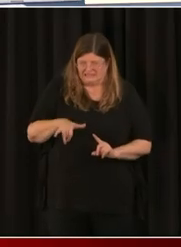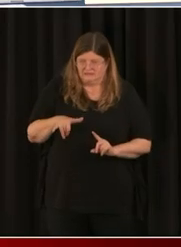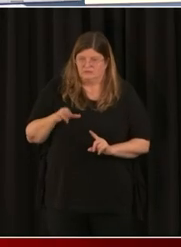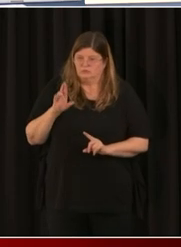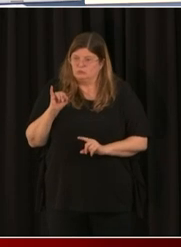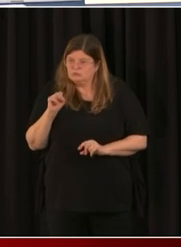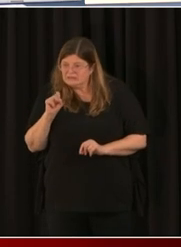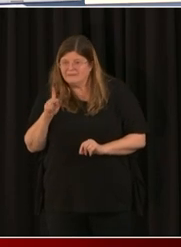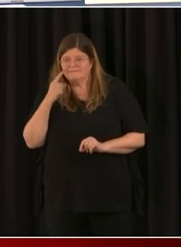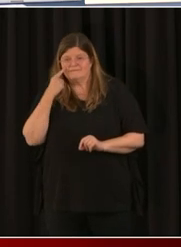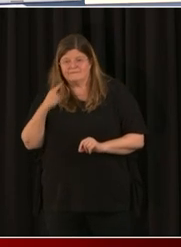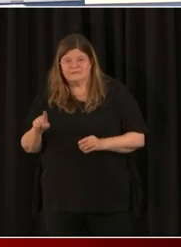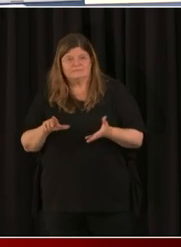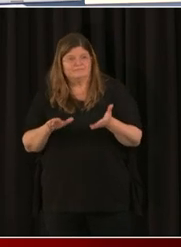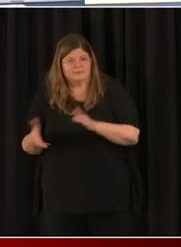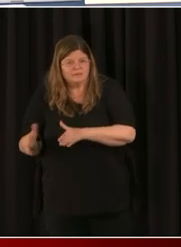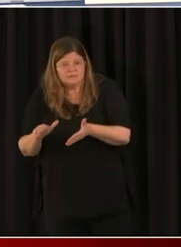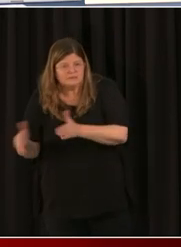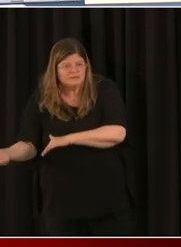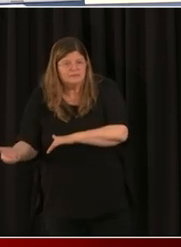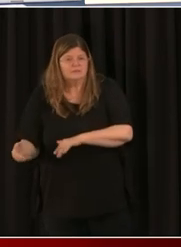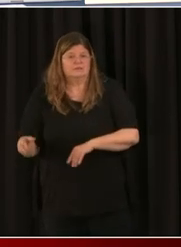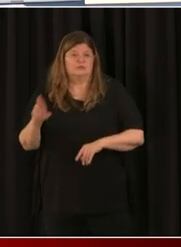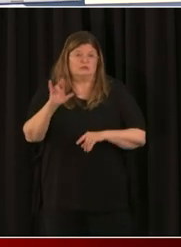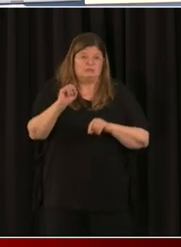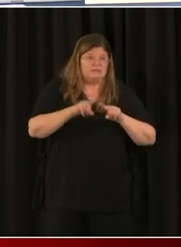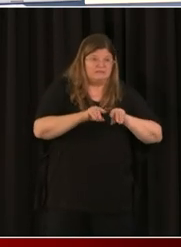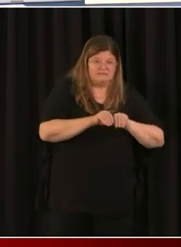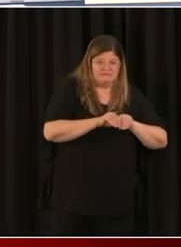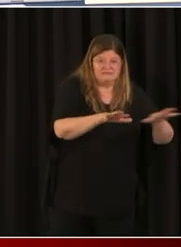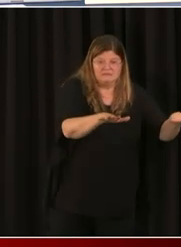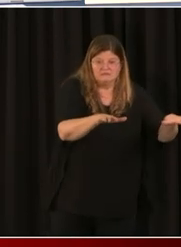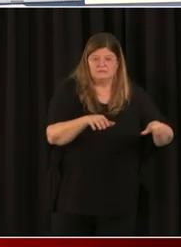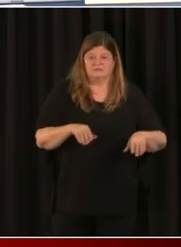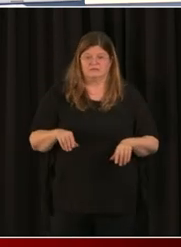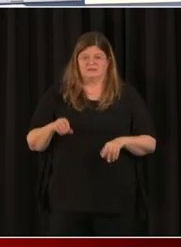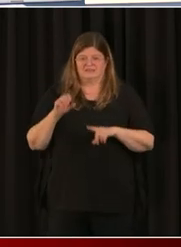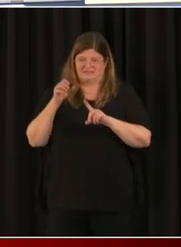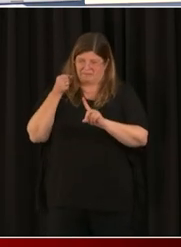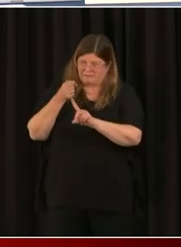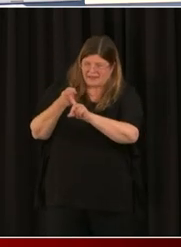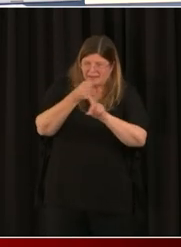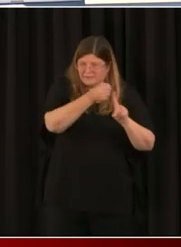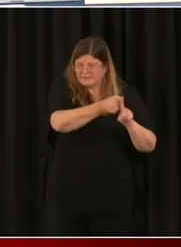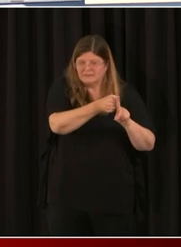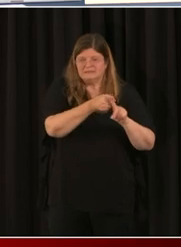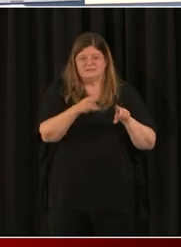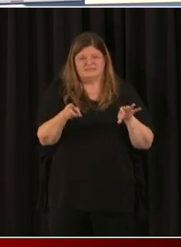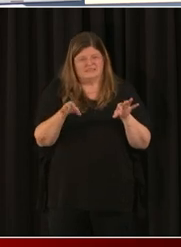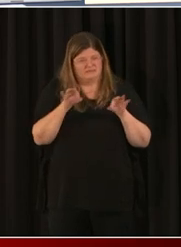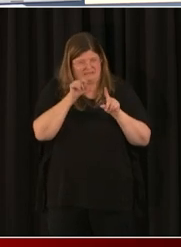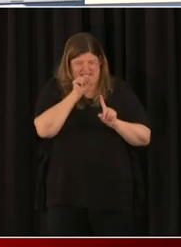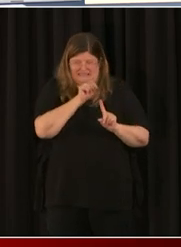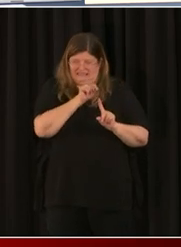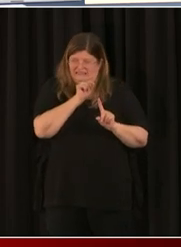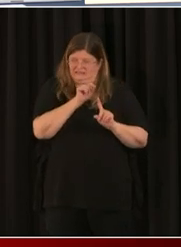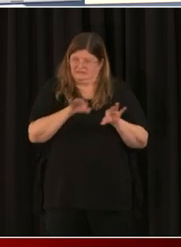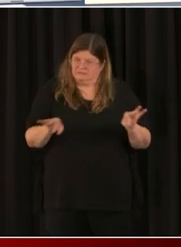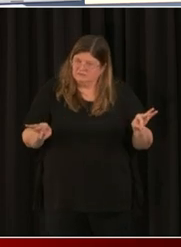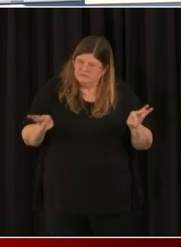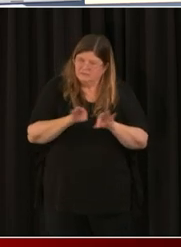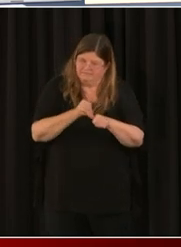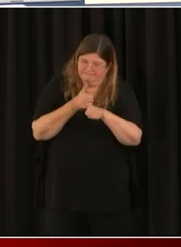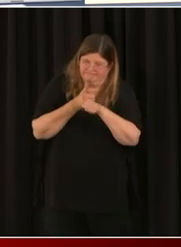mortality, the risk of spreading infection, and societal impact. And we really believe that sticking